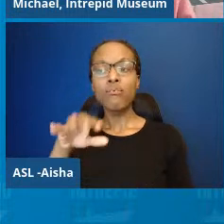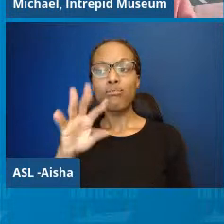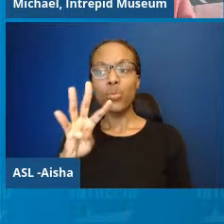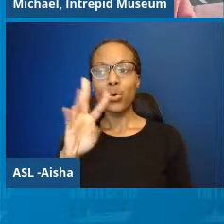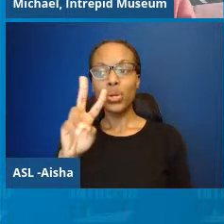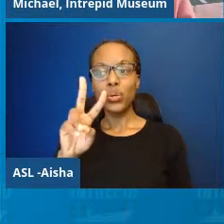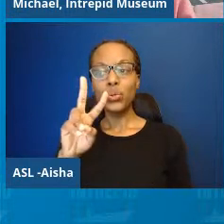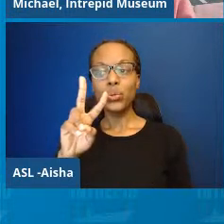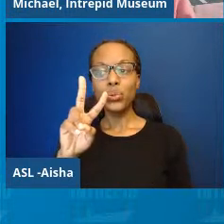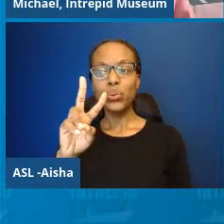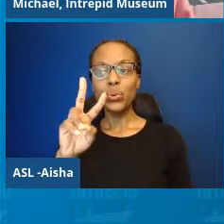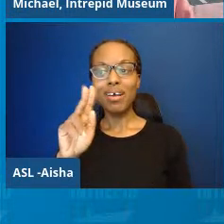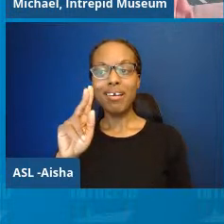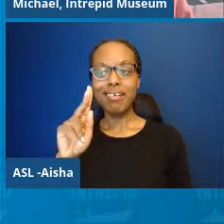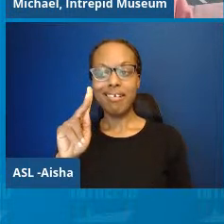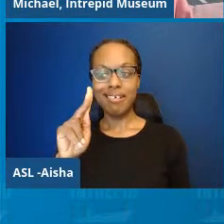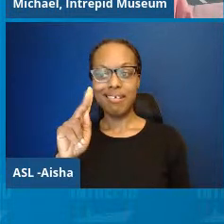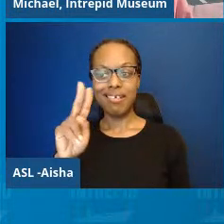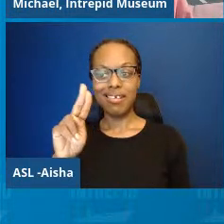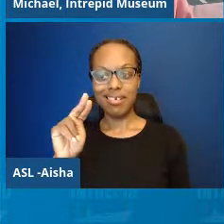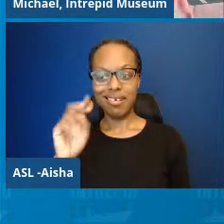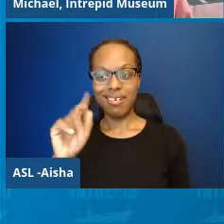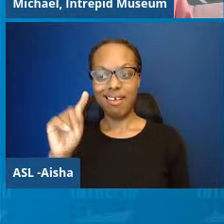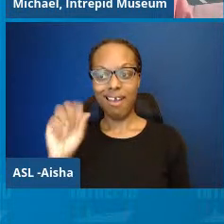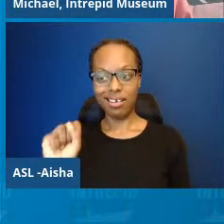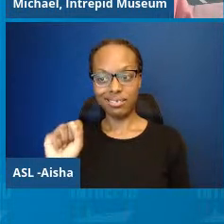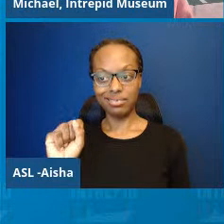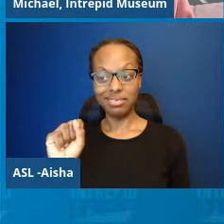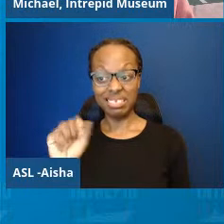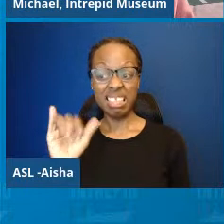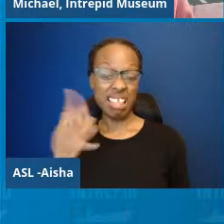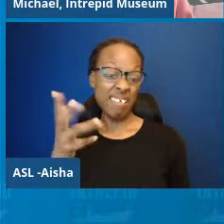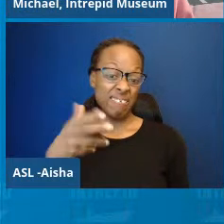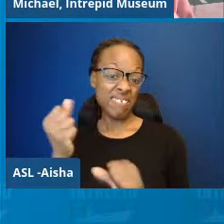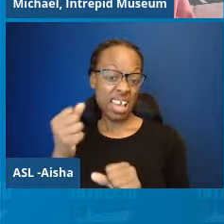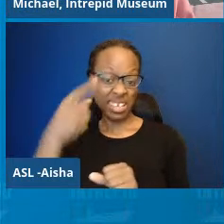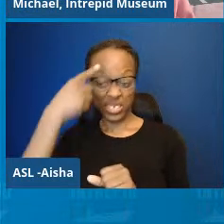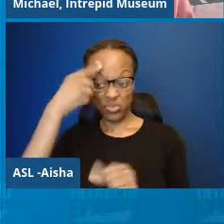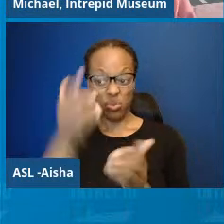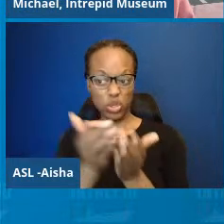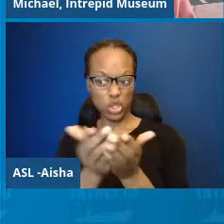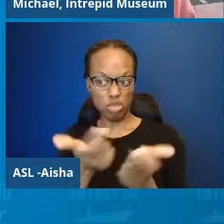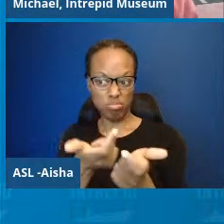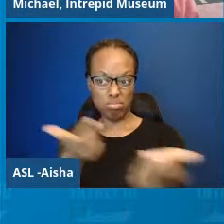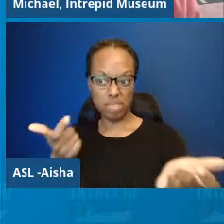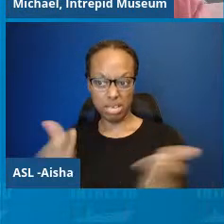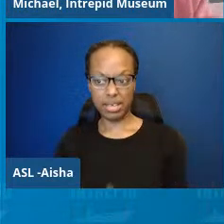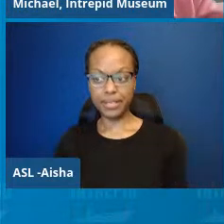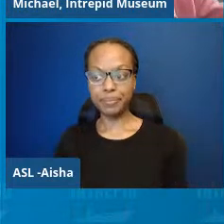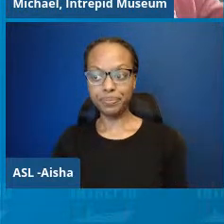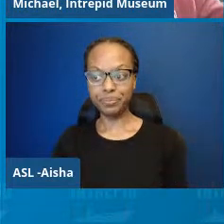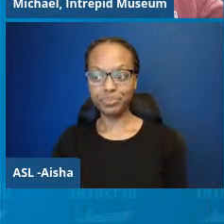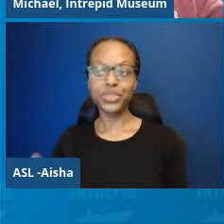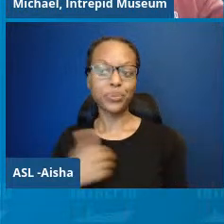miles per hour. It doesn't seem that fast, but for a ship of its size, that is.